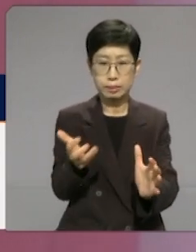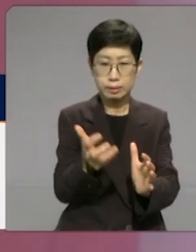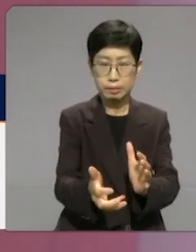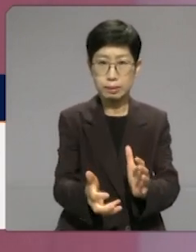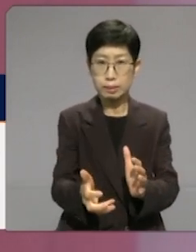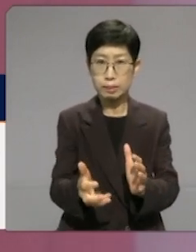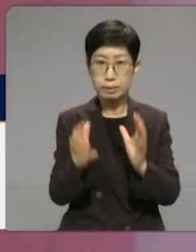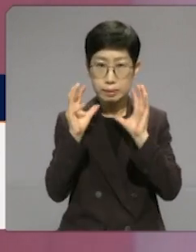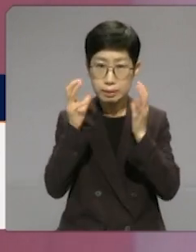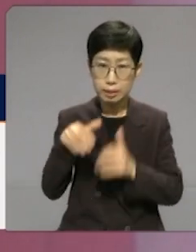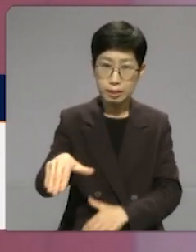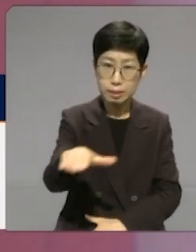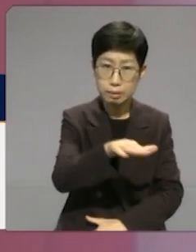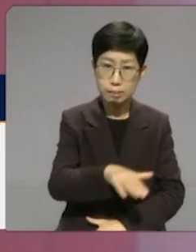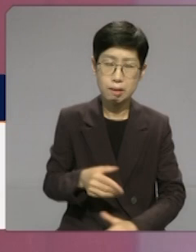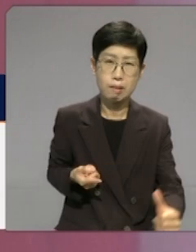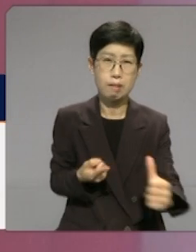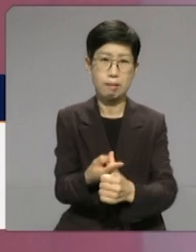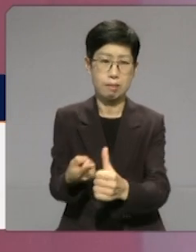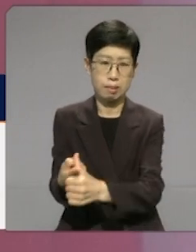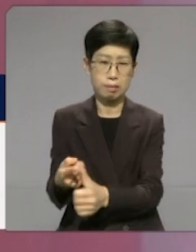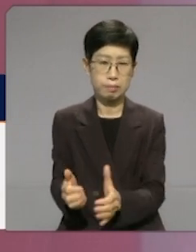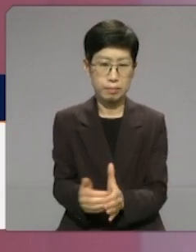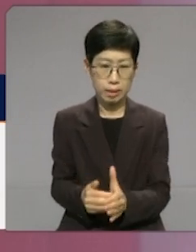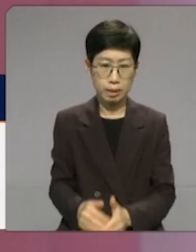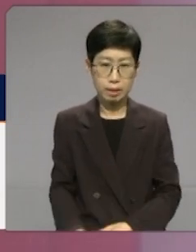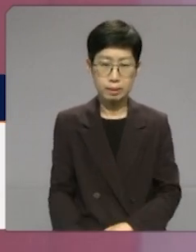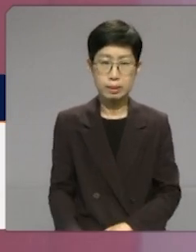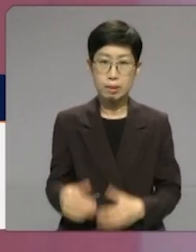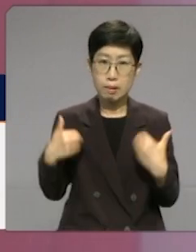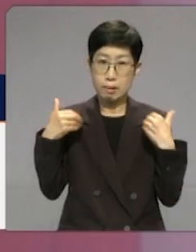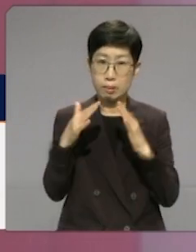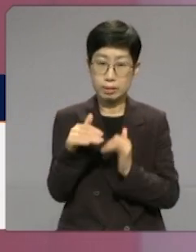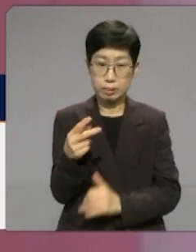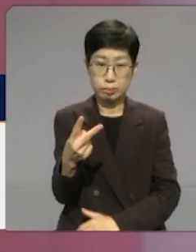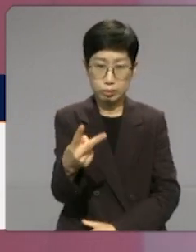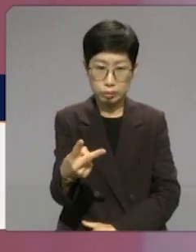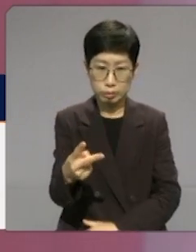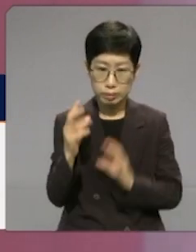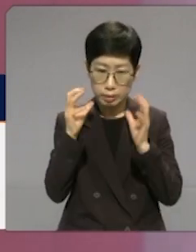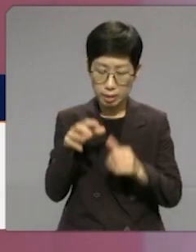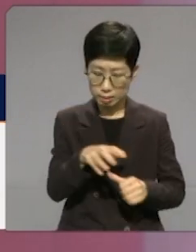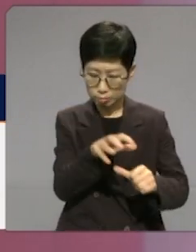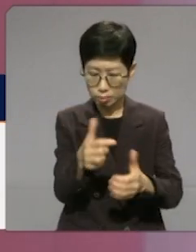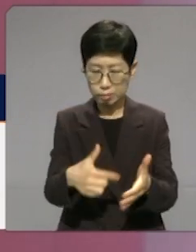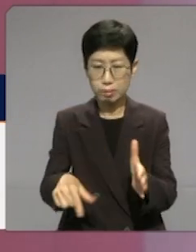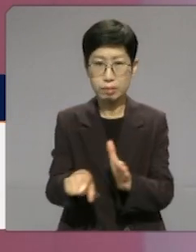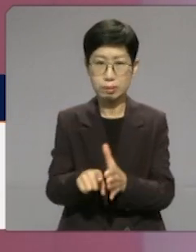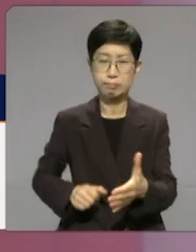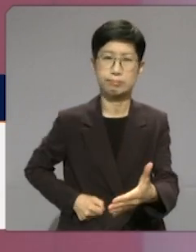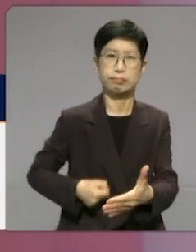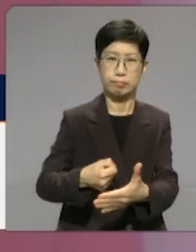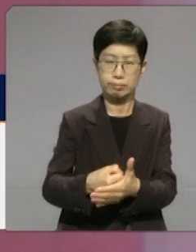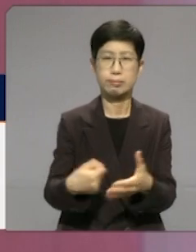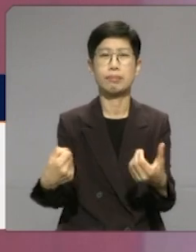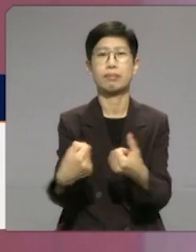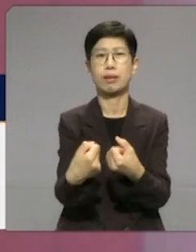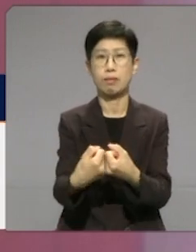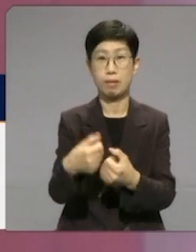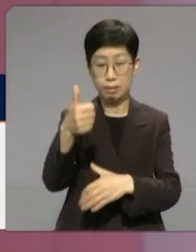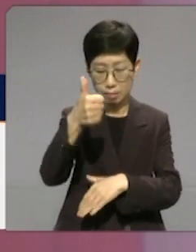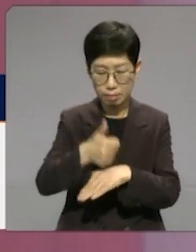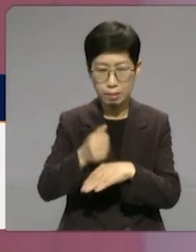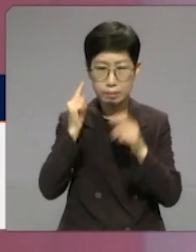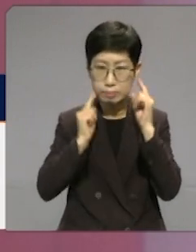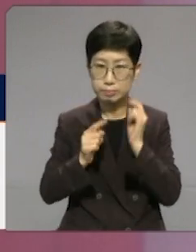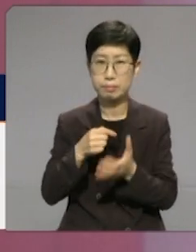attack inside the children. We believe that the adults who were injured were bravely trying to protect the children